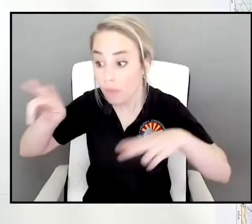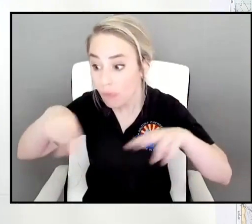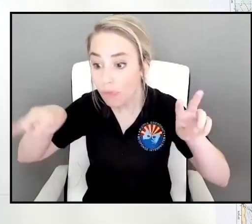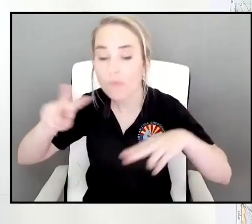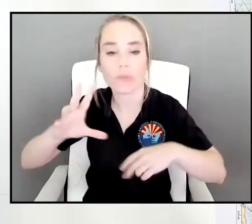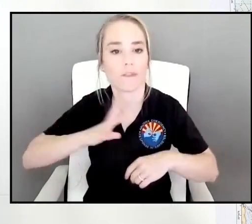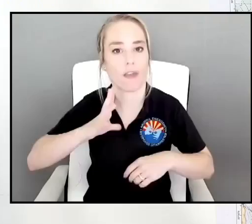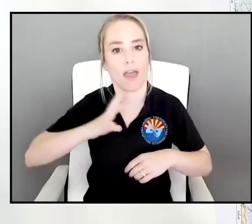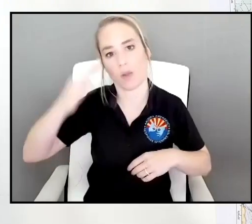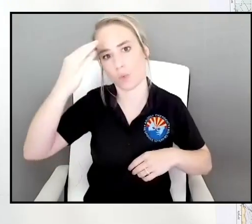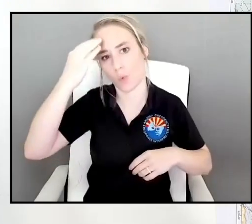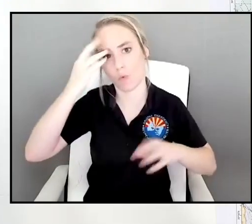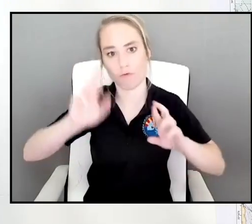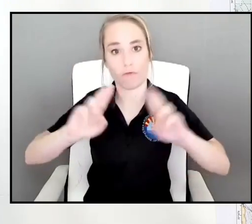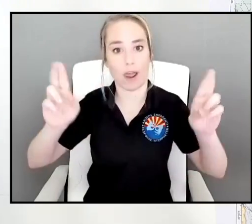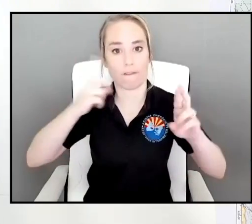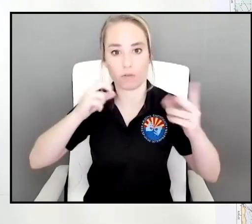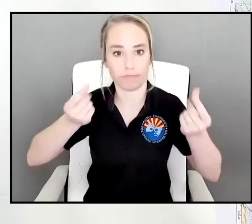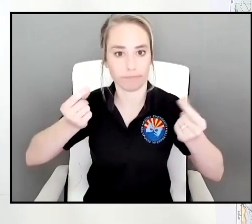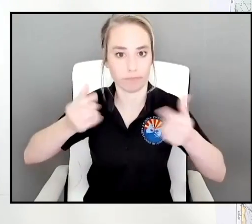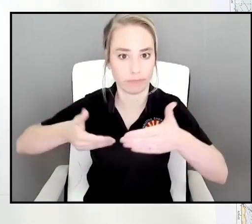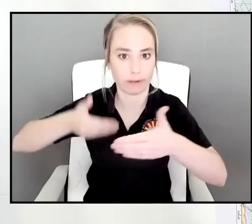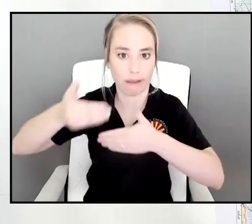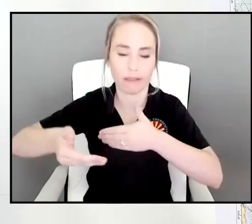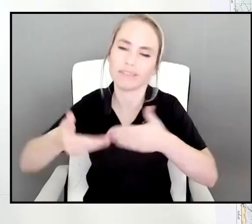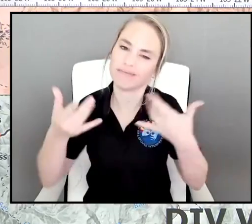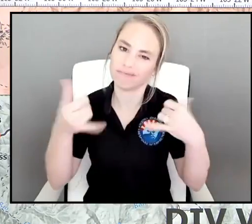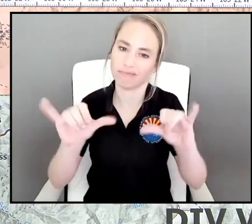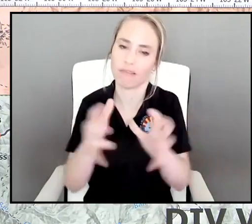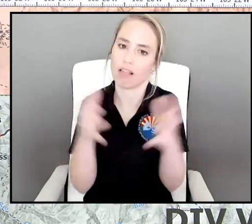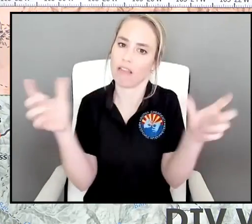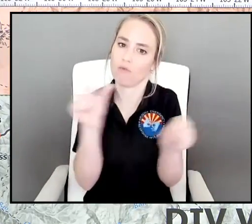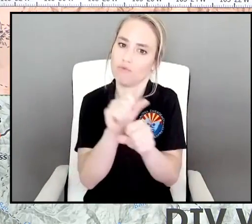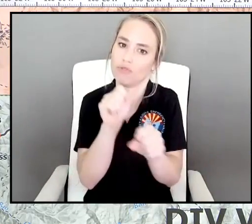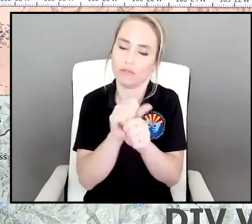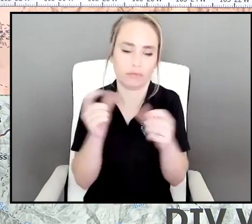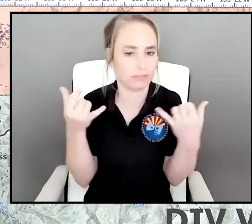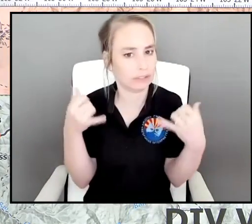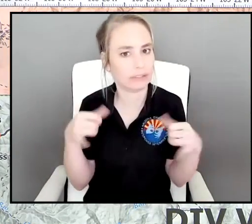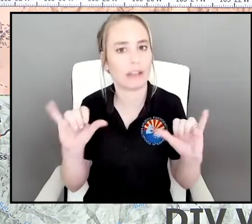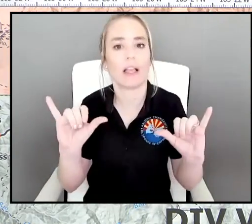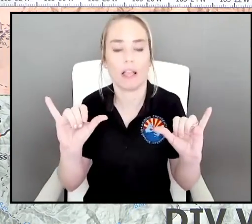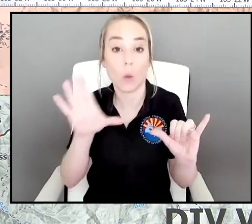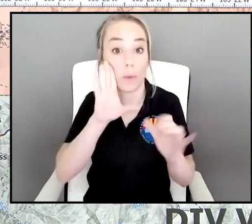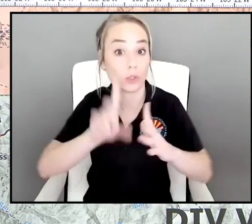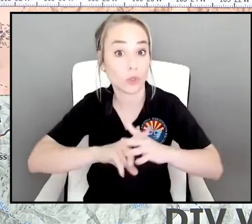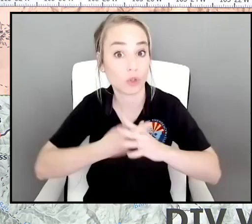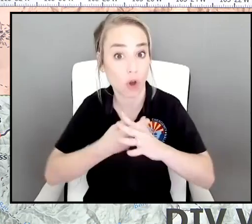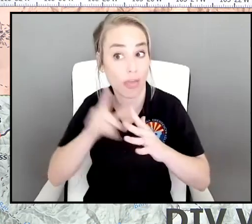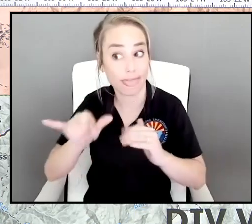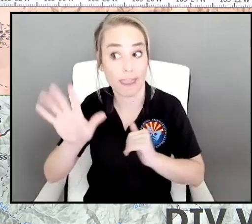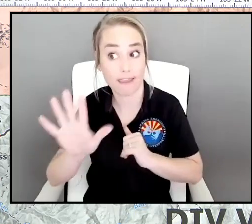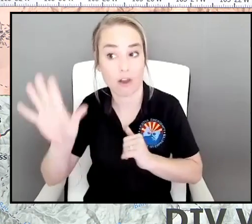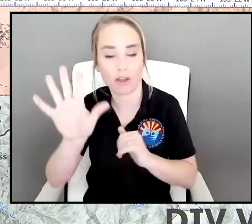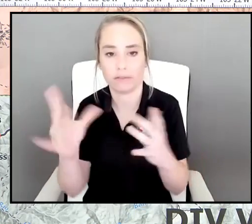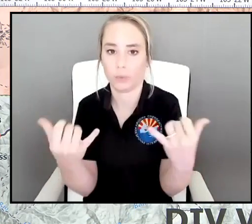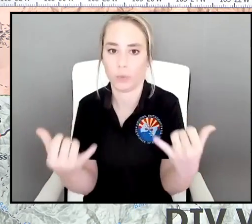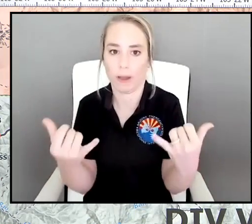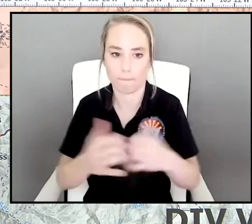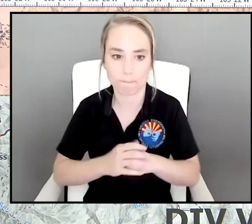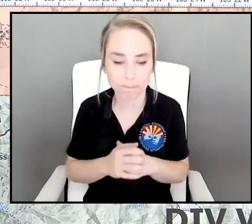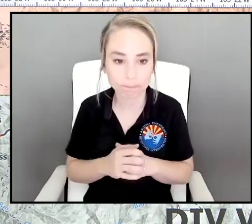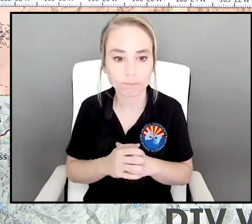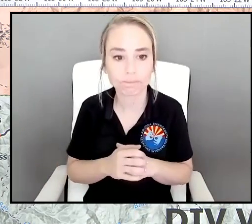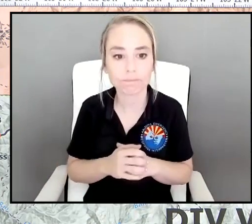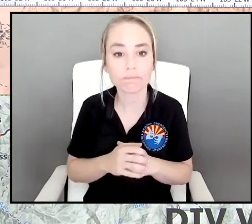for the future. But a lot of work to do, and we'll be getting started on that today. The North Repair Group